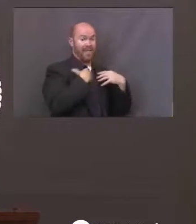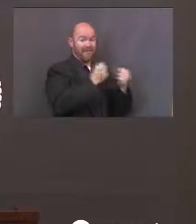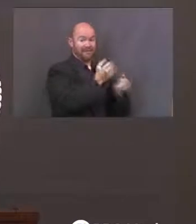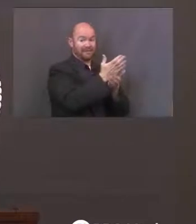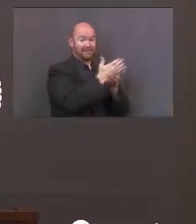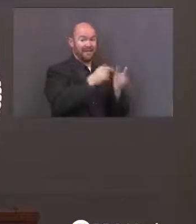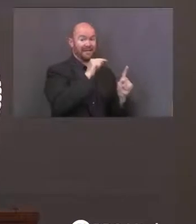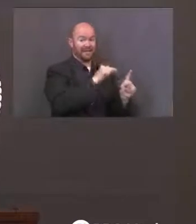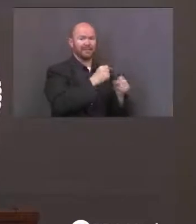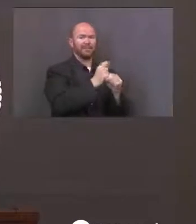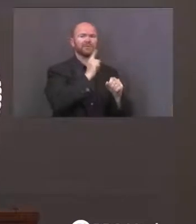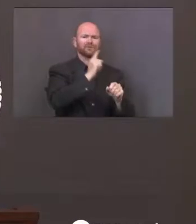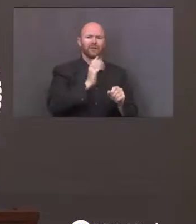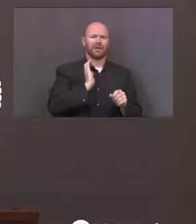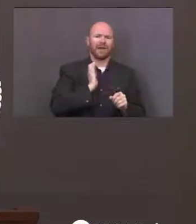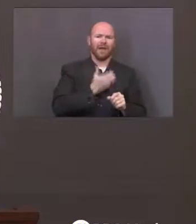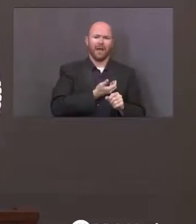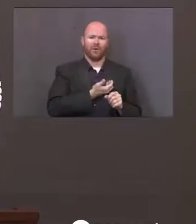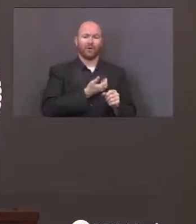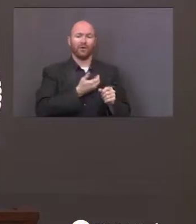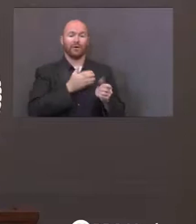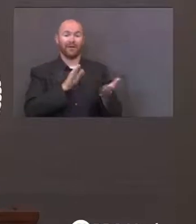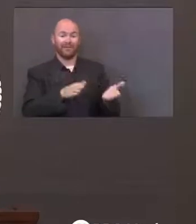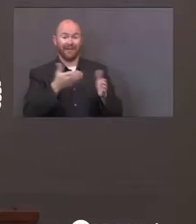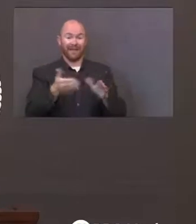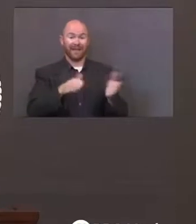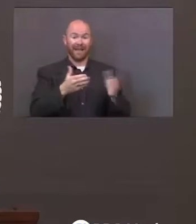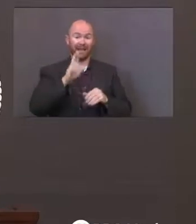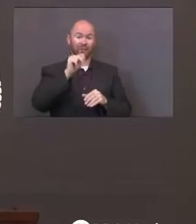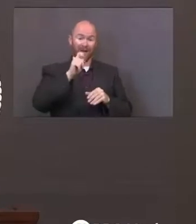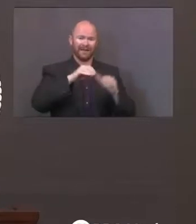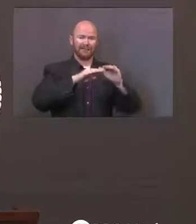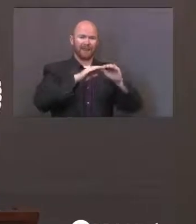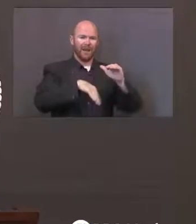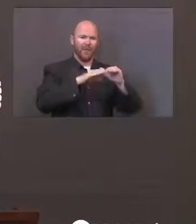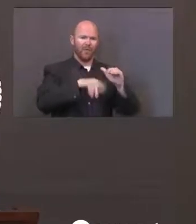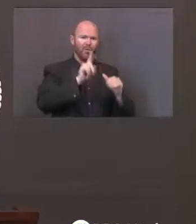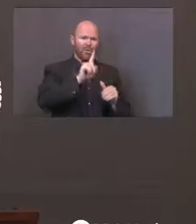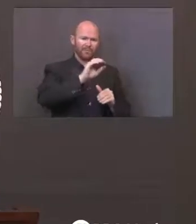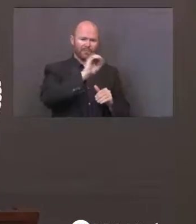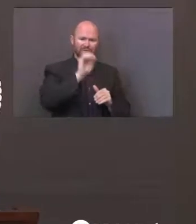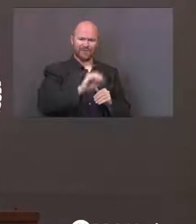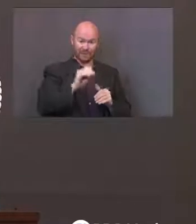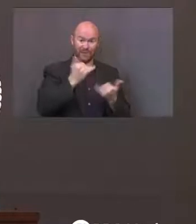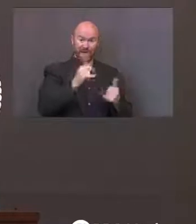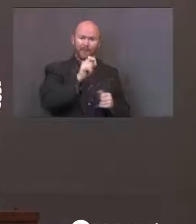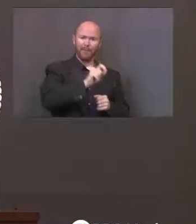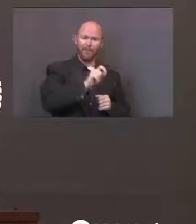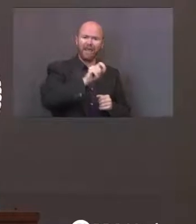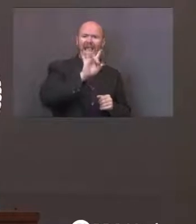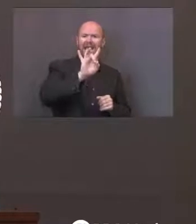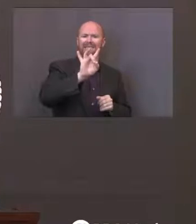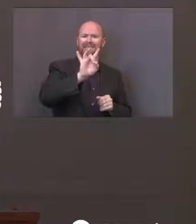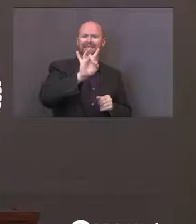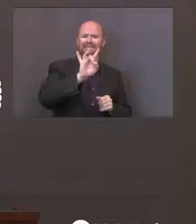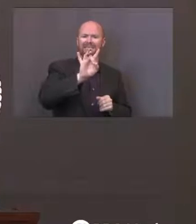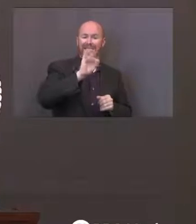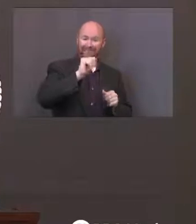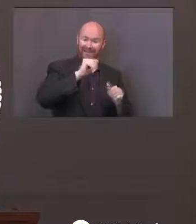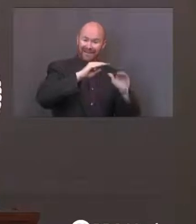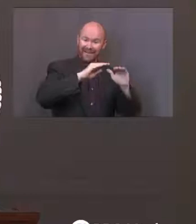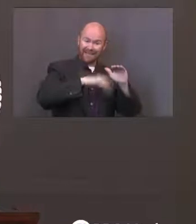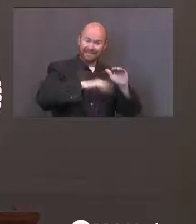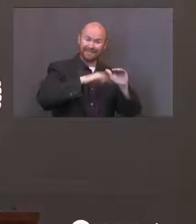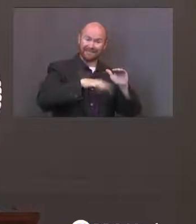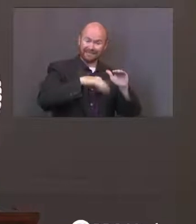to make sure that our case fatality rate stays below 1%. We want to constantly be lowering that case fatality rate. If we can save